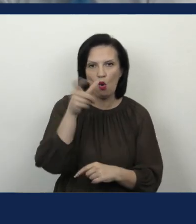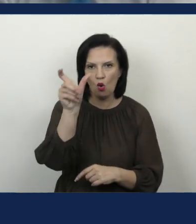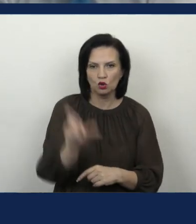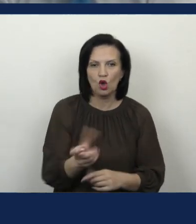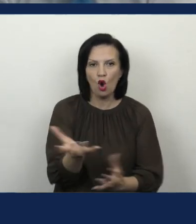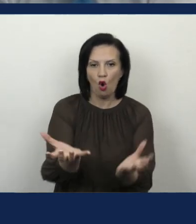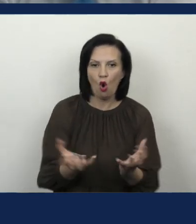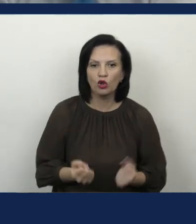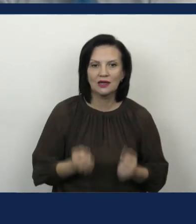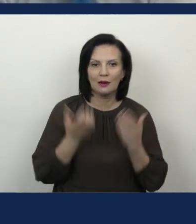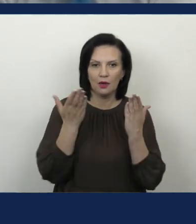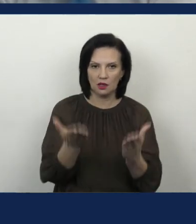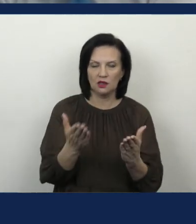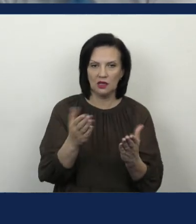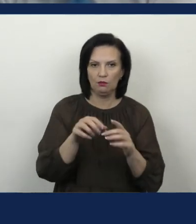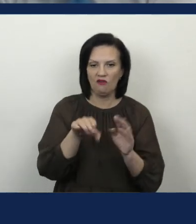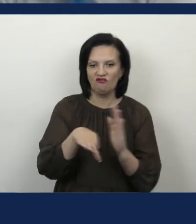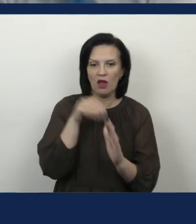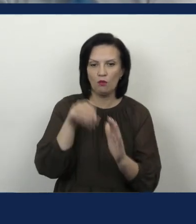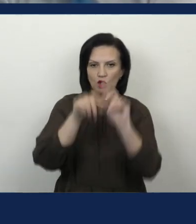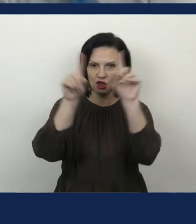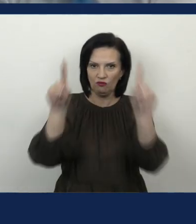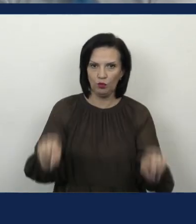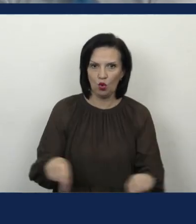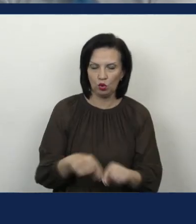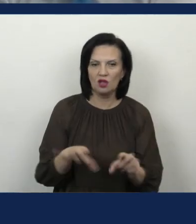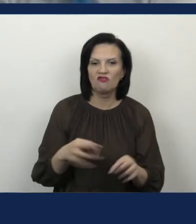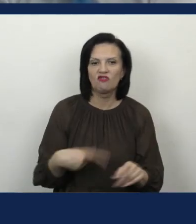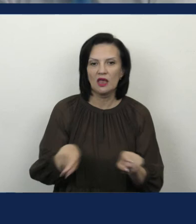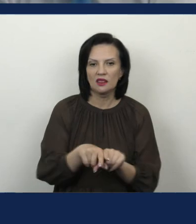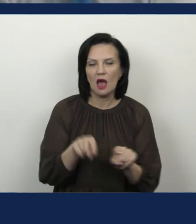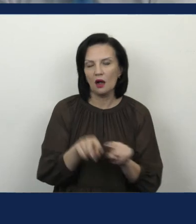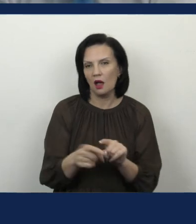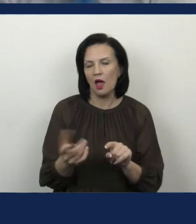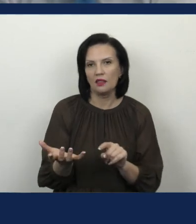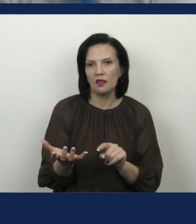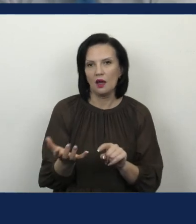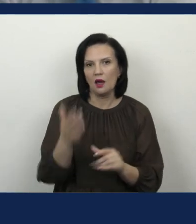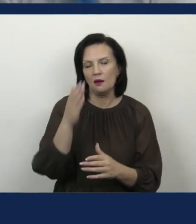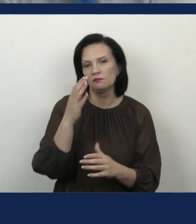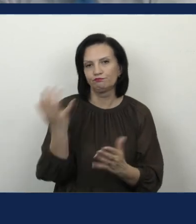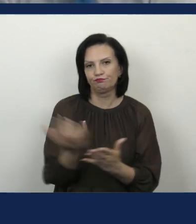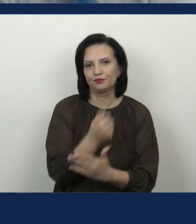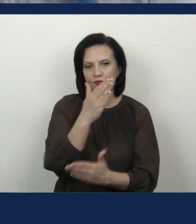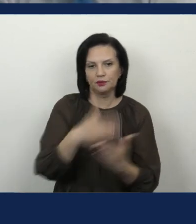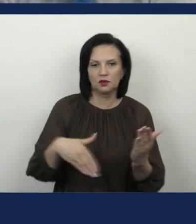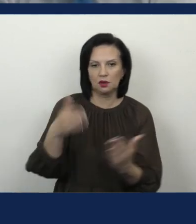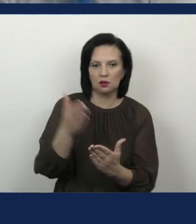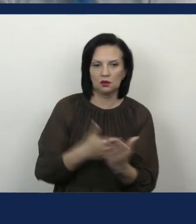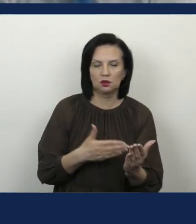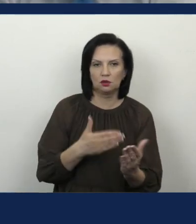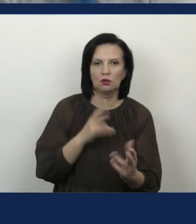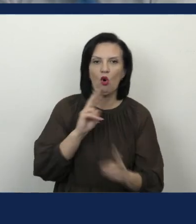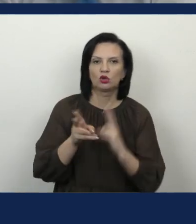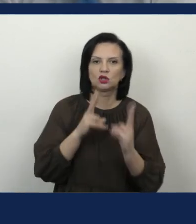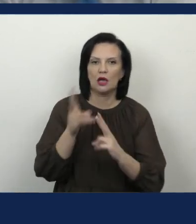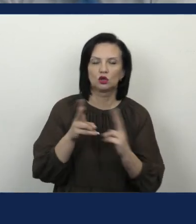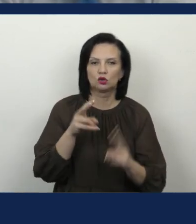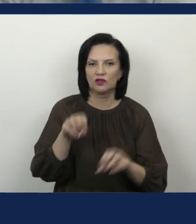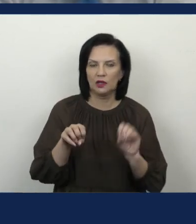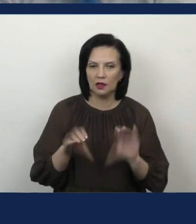fact that all those persons participated in the election, namely that they had received the ballots, and therefore it meant that